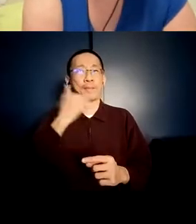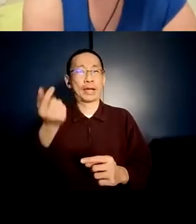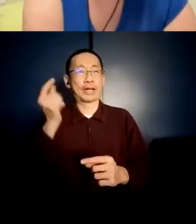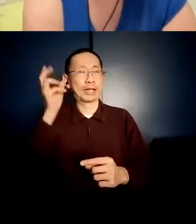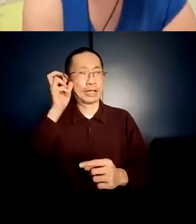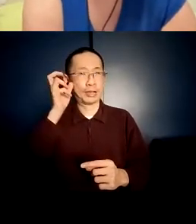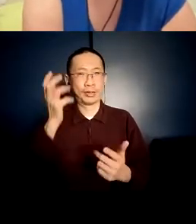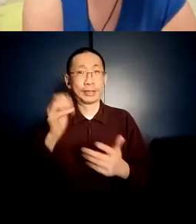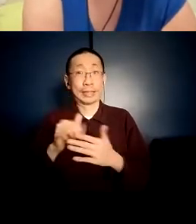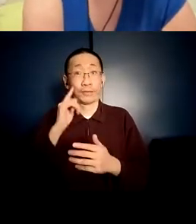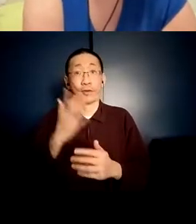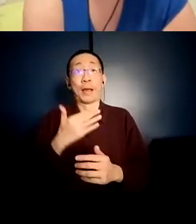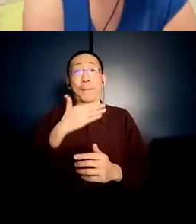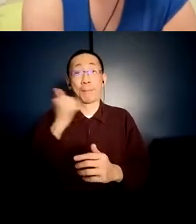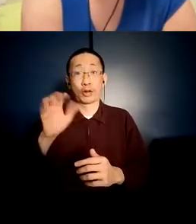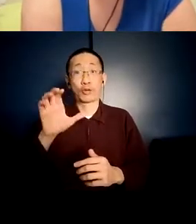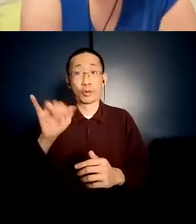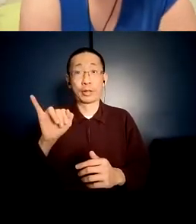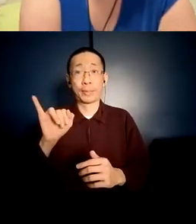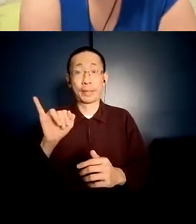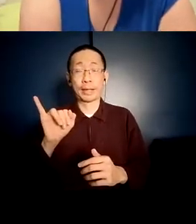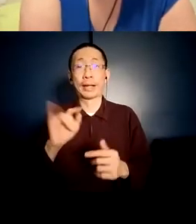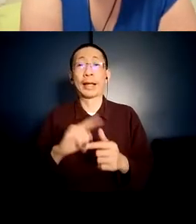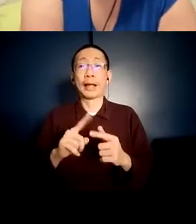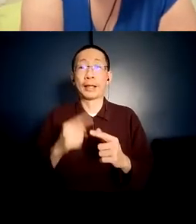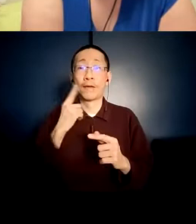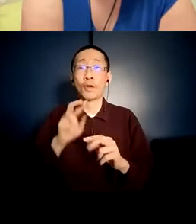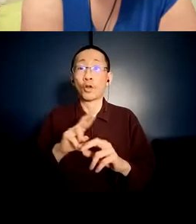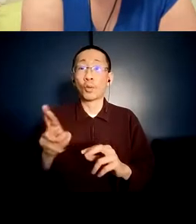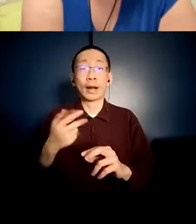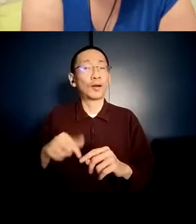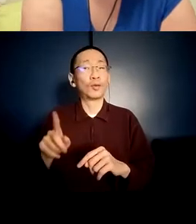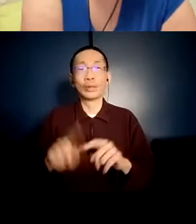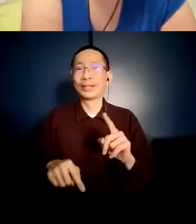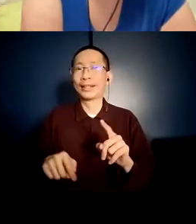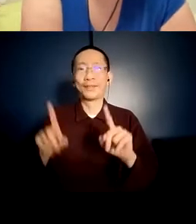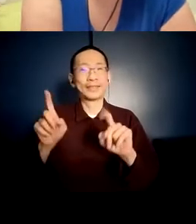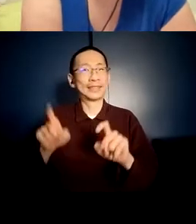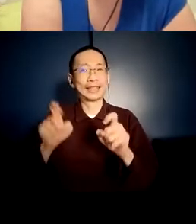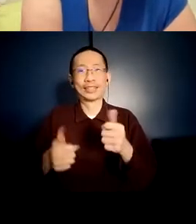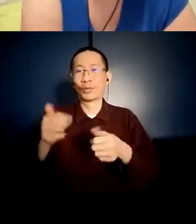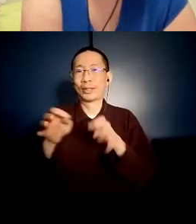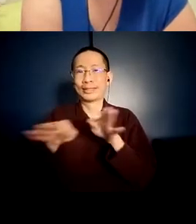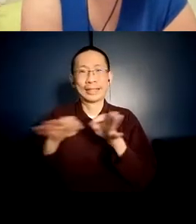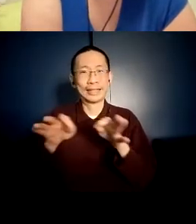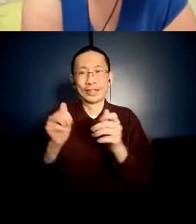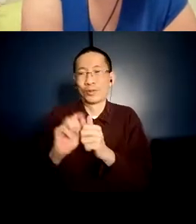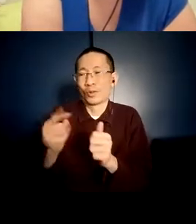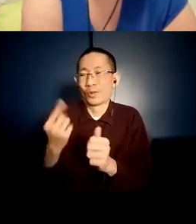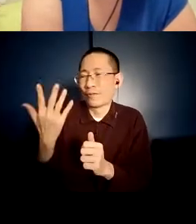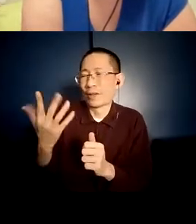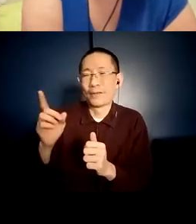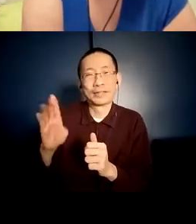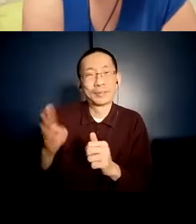my better cochlear implant. Then for the right, we couldn't even test with sentences at only 5 decibels